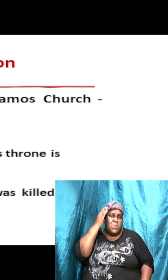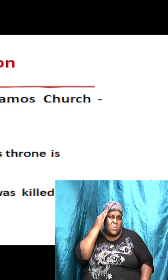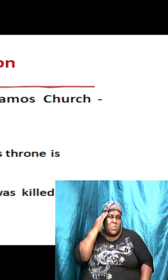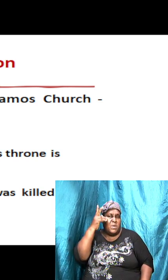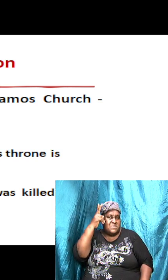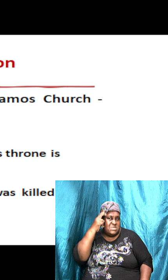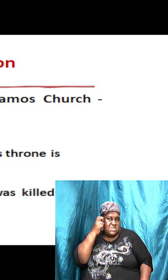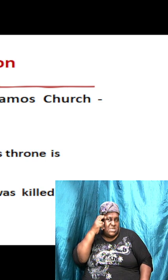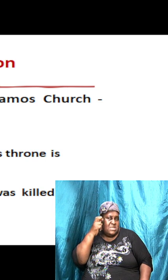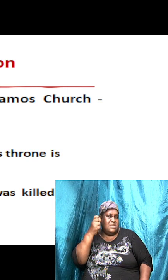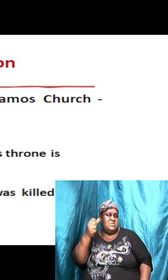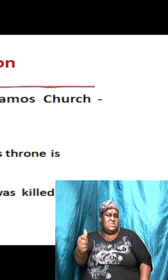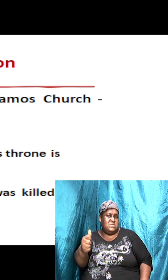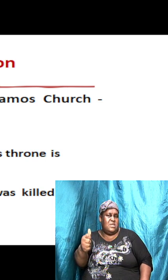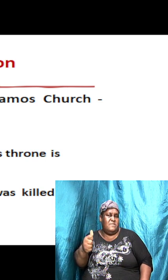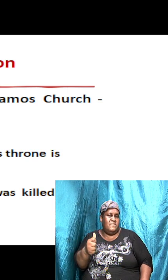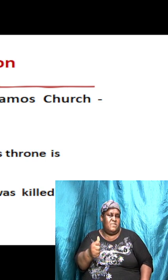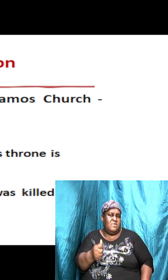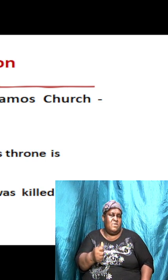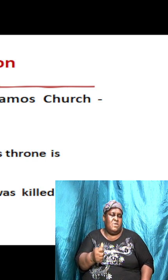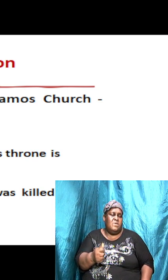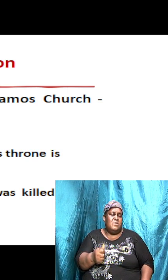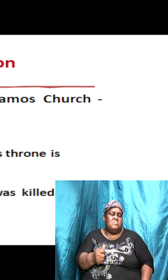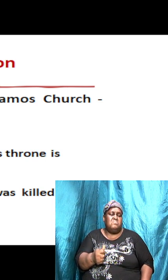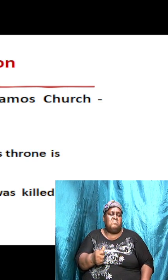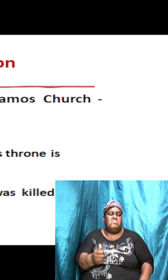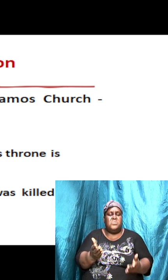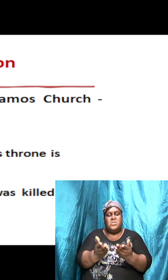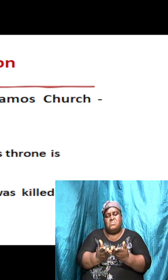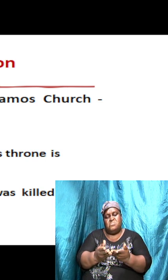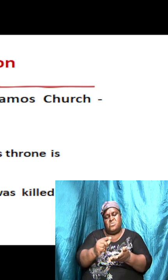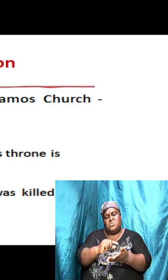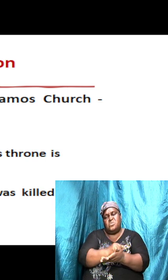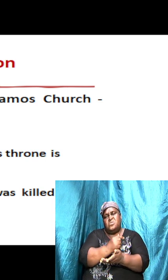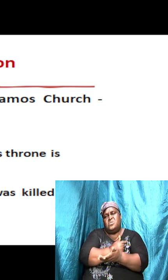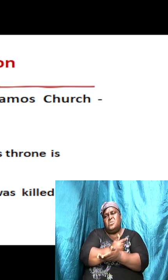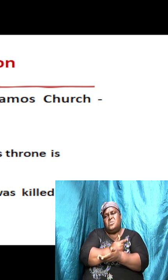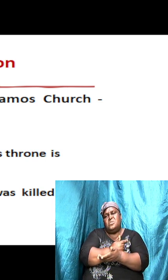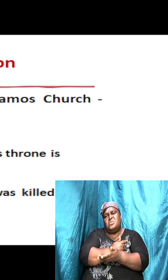Satan himself. It was, look at the book of Genesis. Look at what happened early